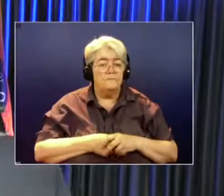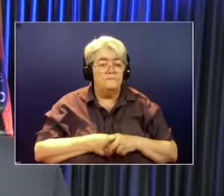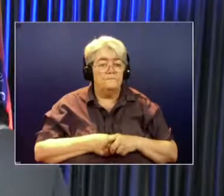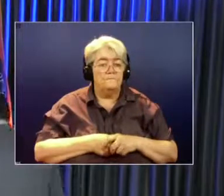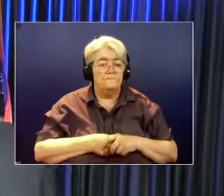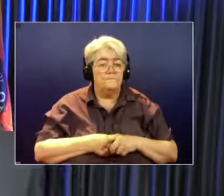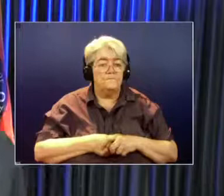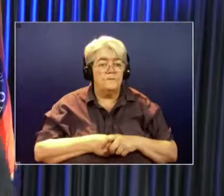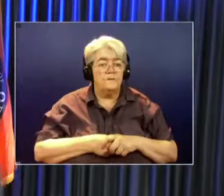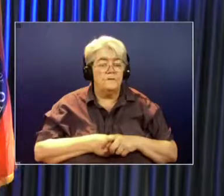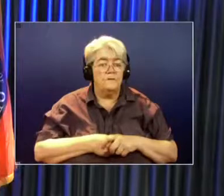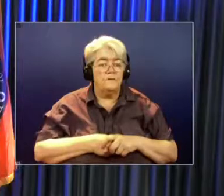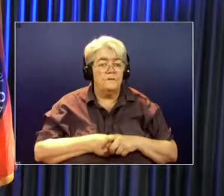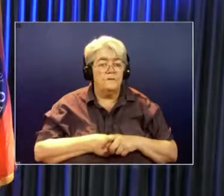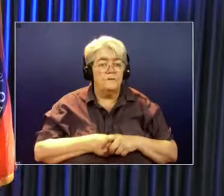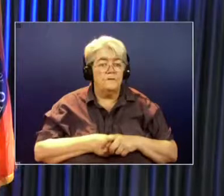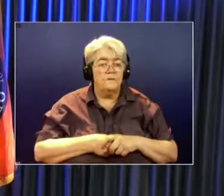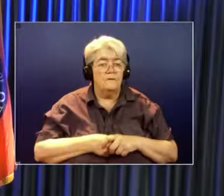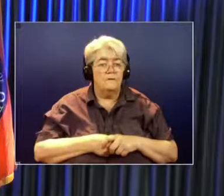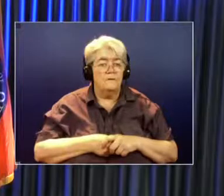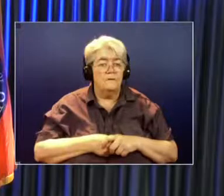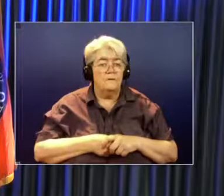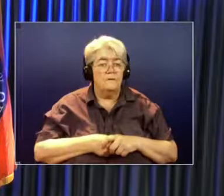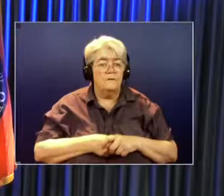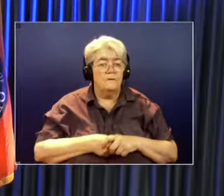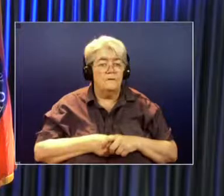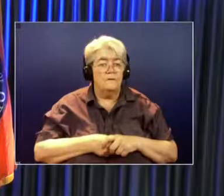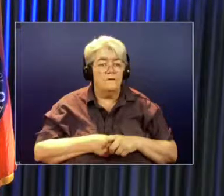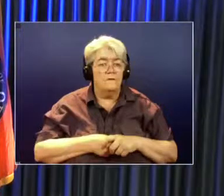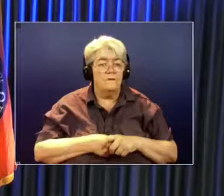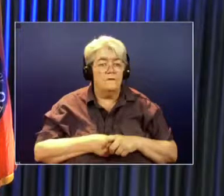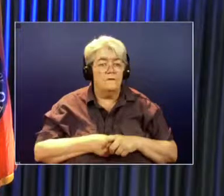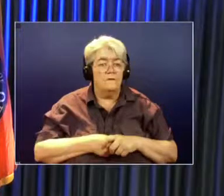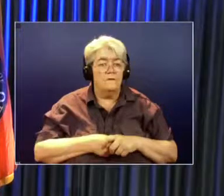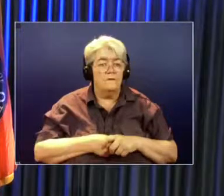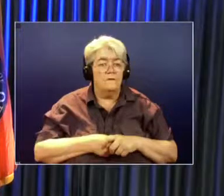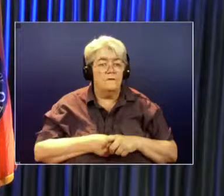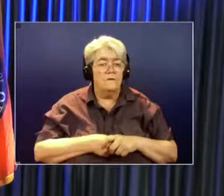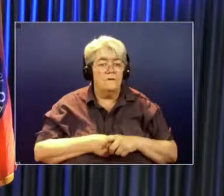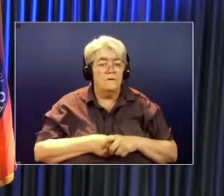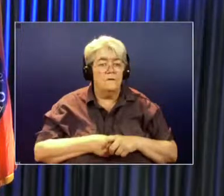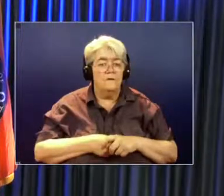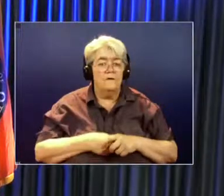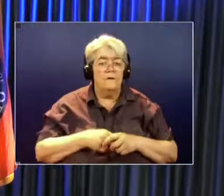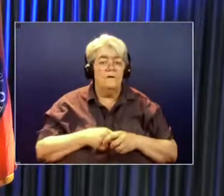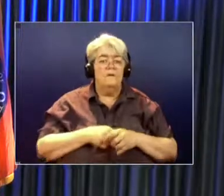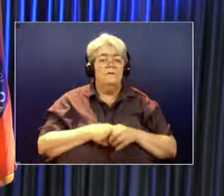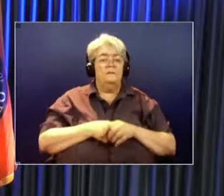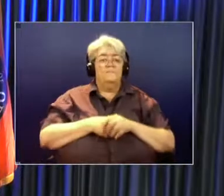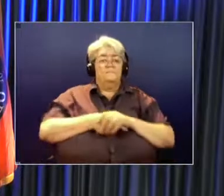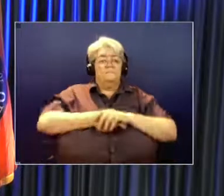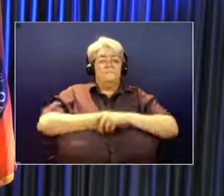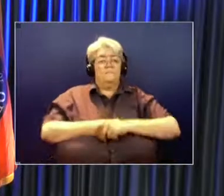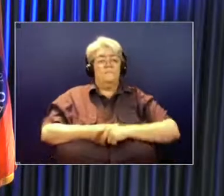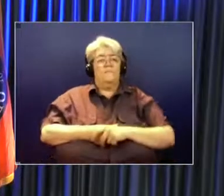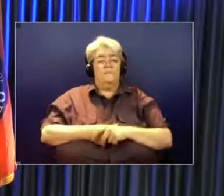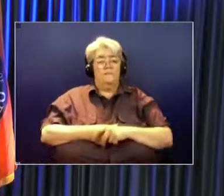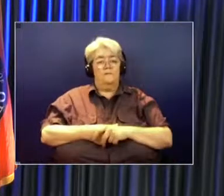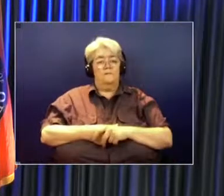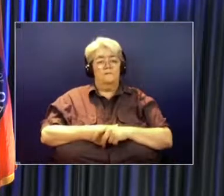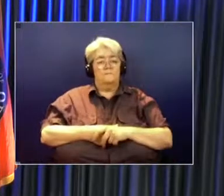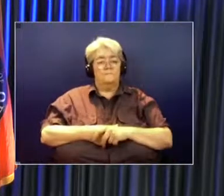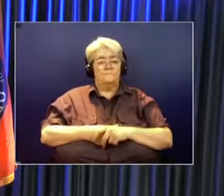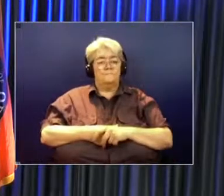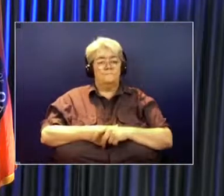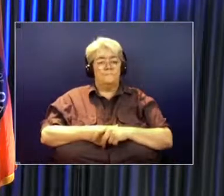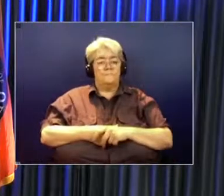The lectern, I may have to move something. Let me try and just move everything 6 inches to the right. 6 inches. Just